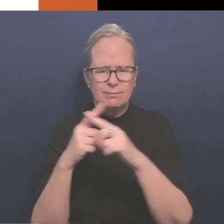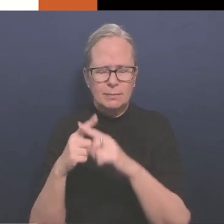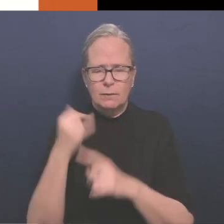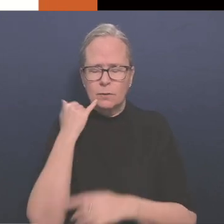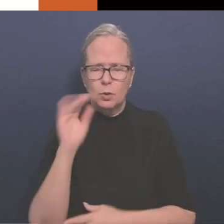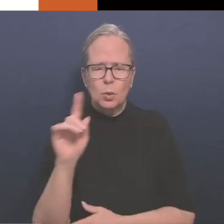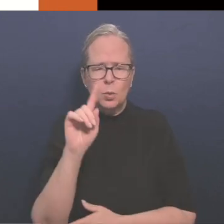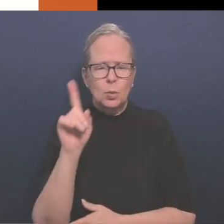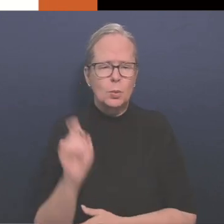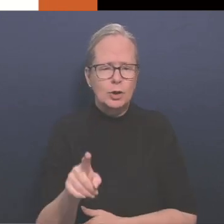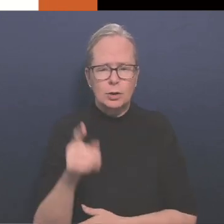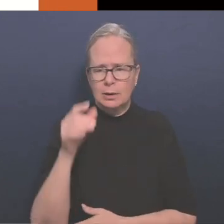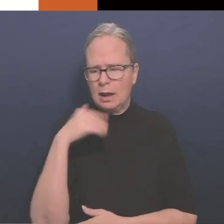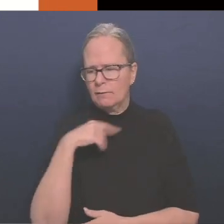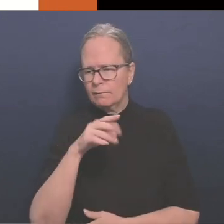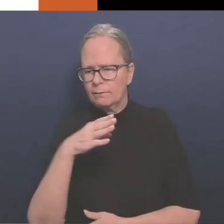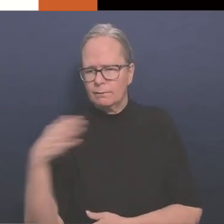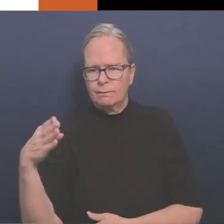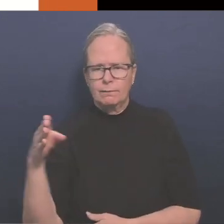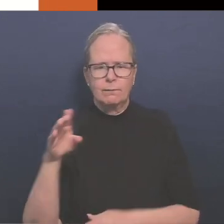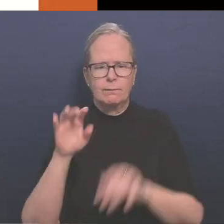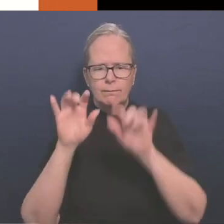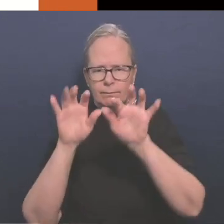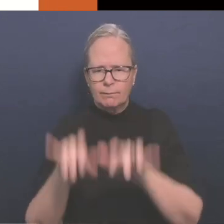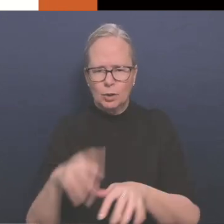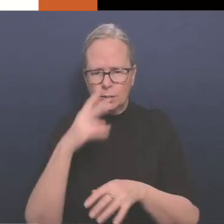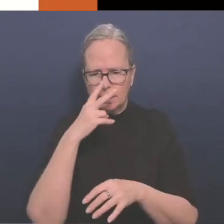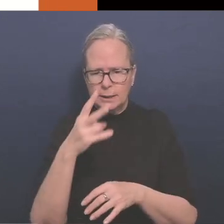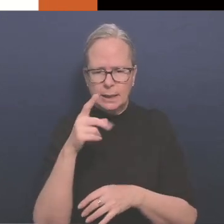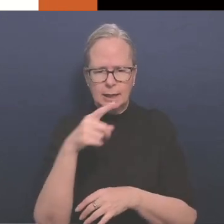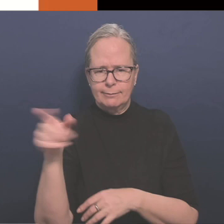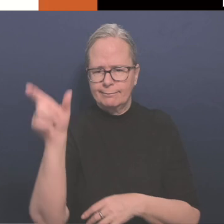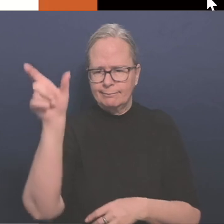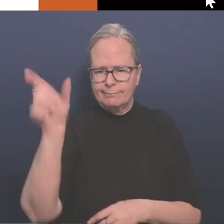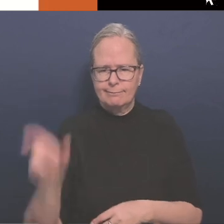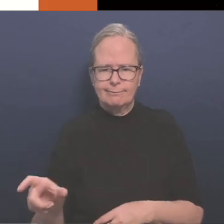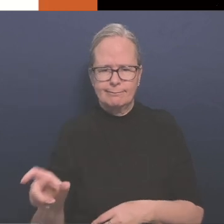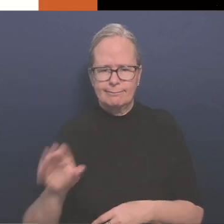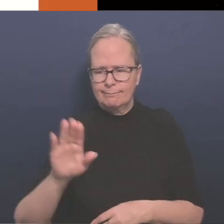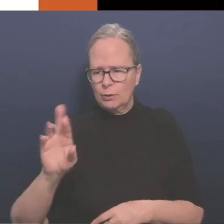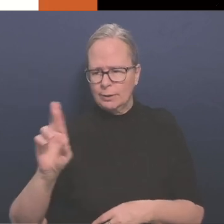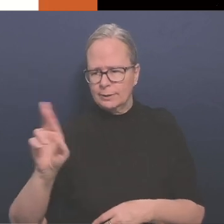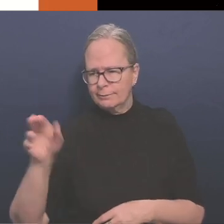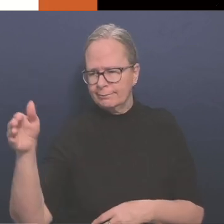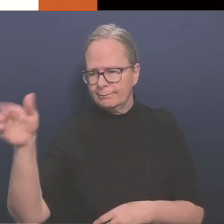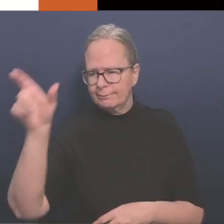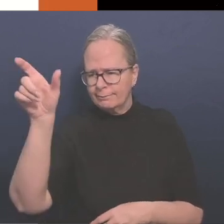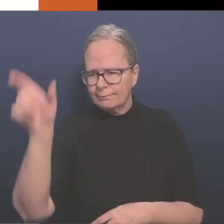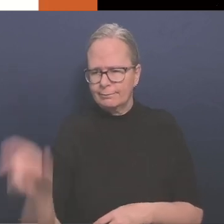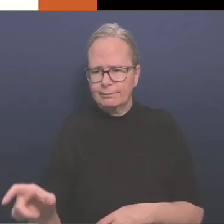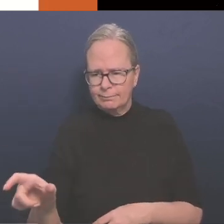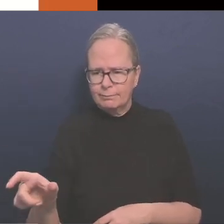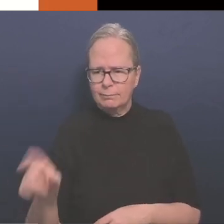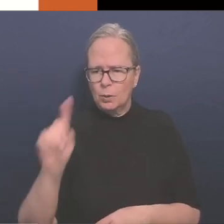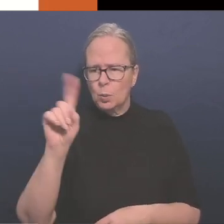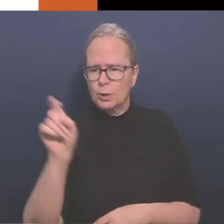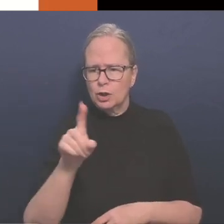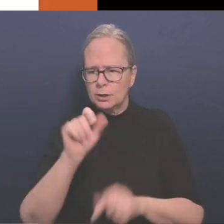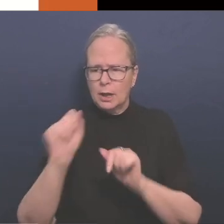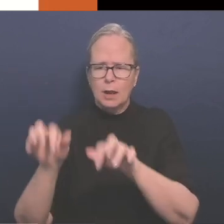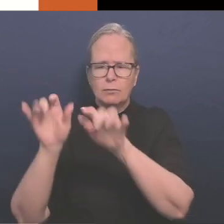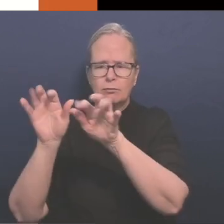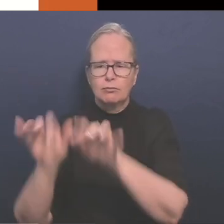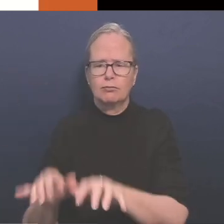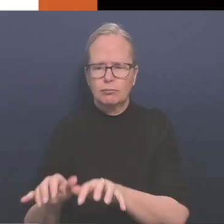the introduction to the Benefits Wayfinder. And my colleague David is a senior program officer at Prosper Canada in